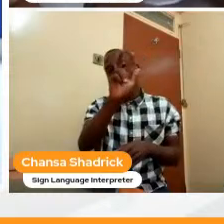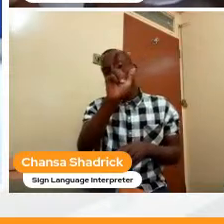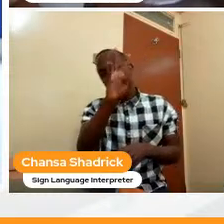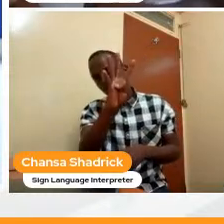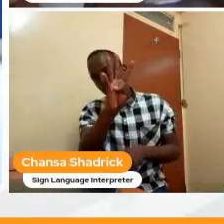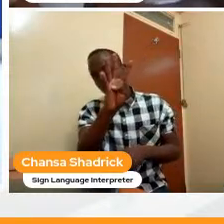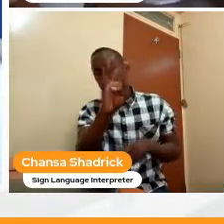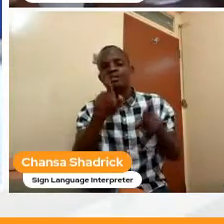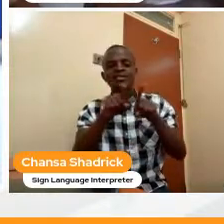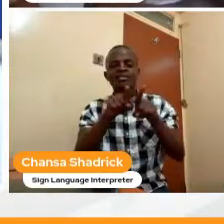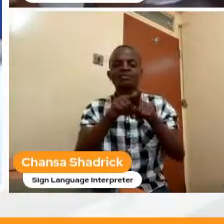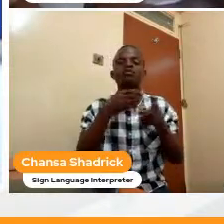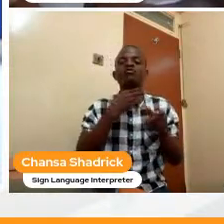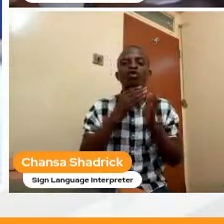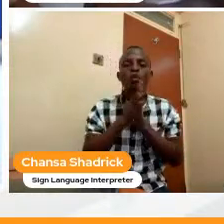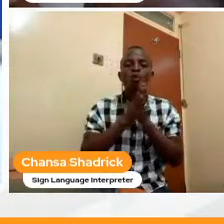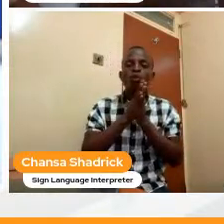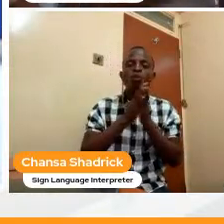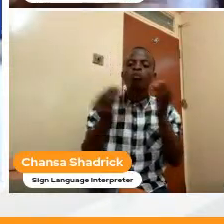in getting involved?